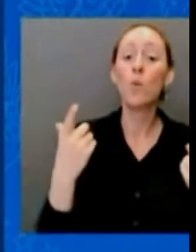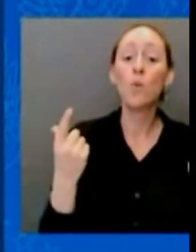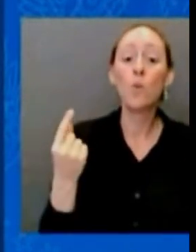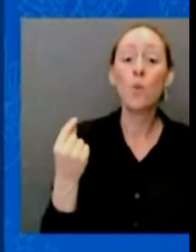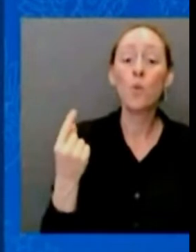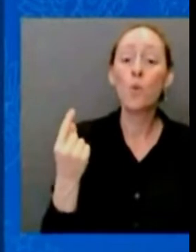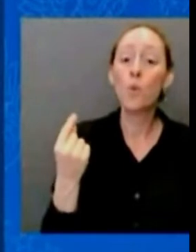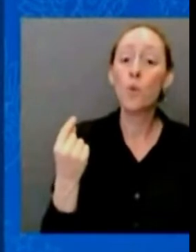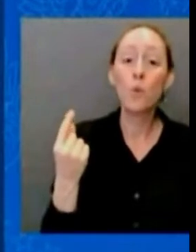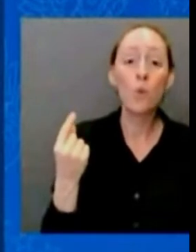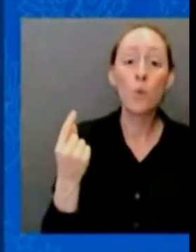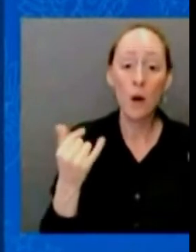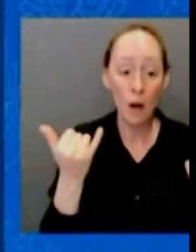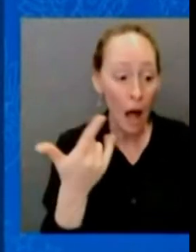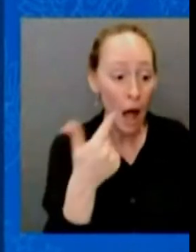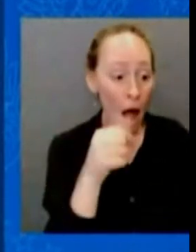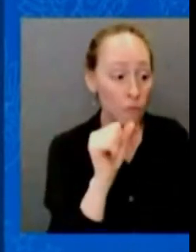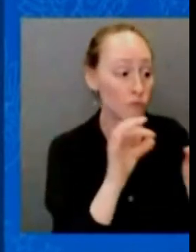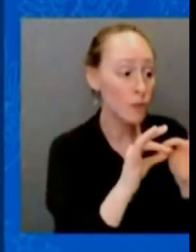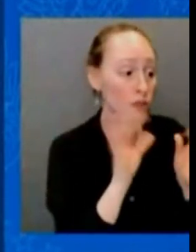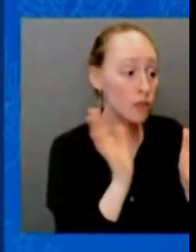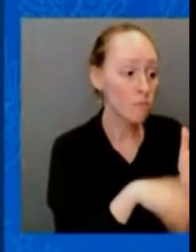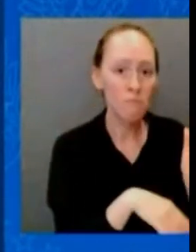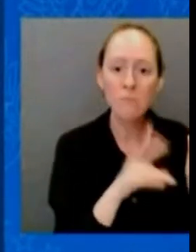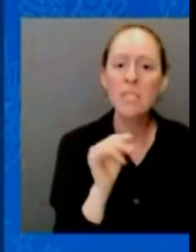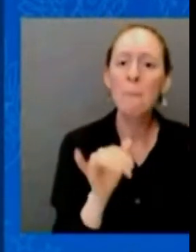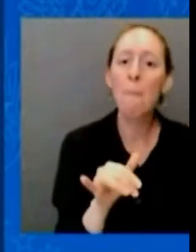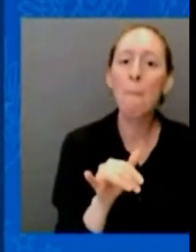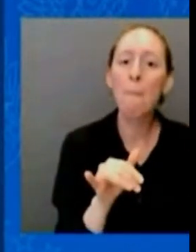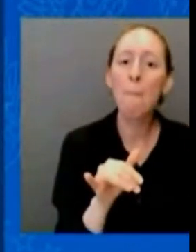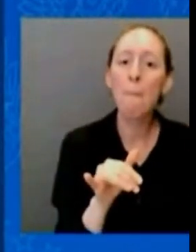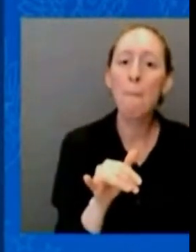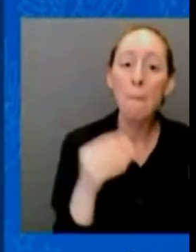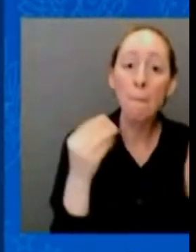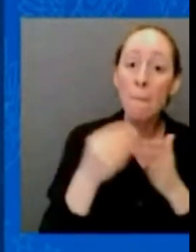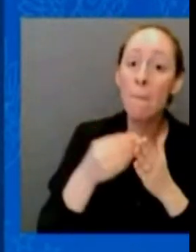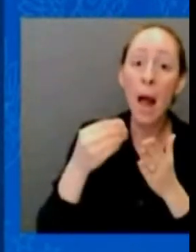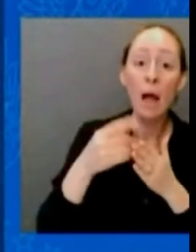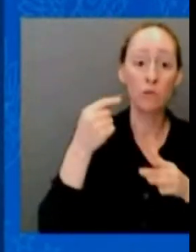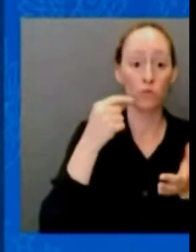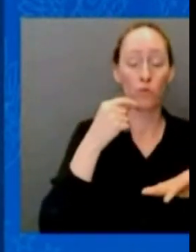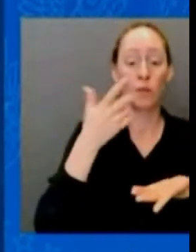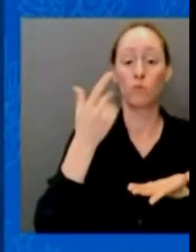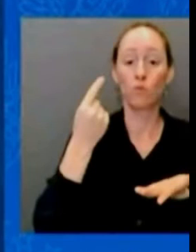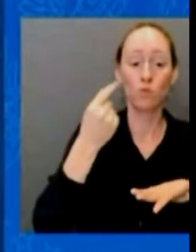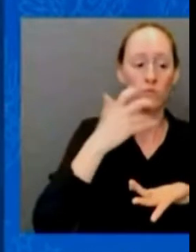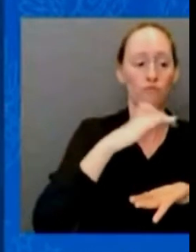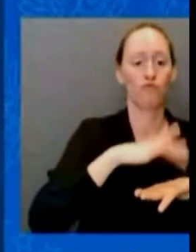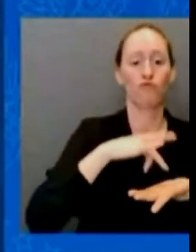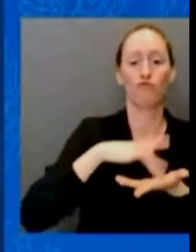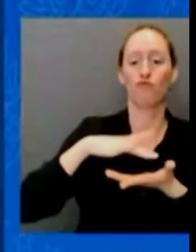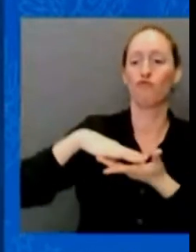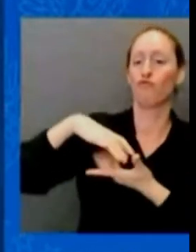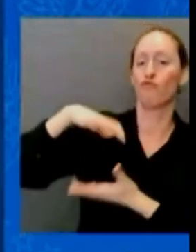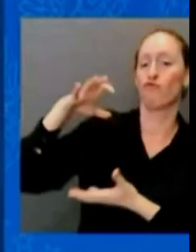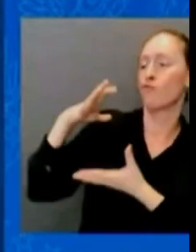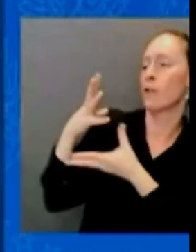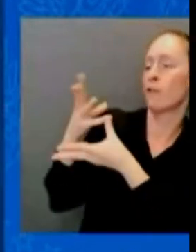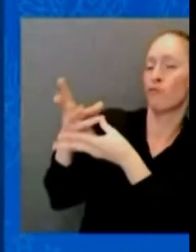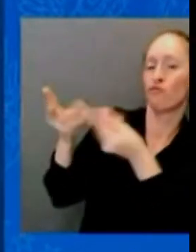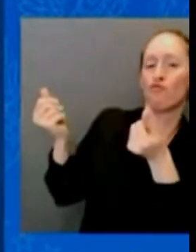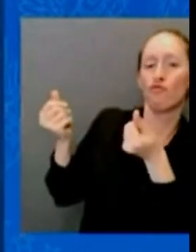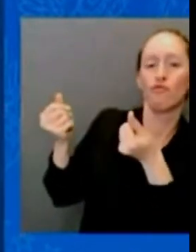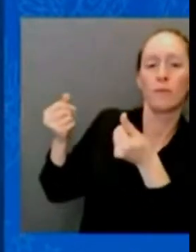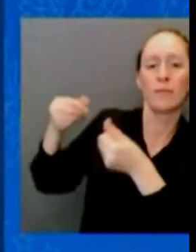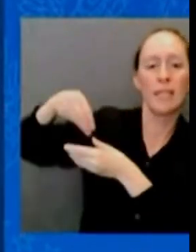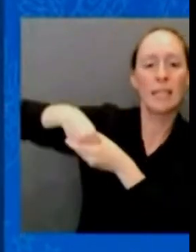prices. Because if they charge the same amount as they were, as they're acting as they did a year ago and 2 years ago, when the price of gas goes down,